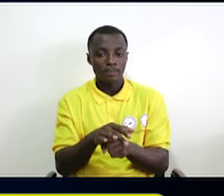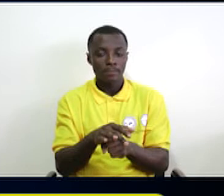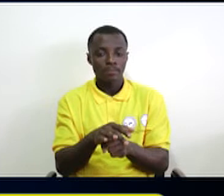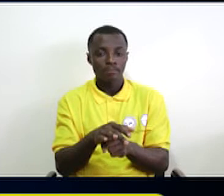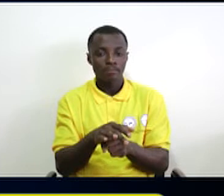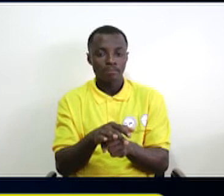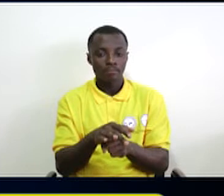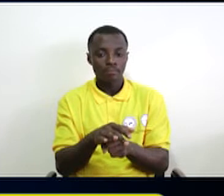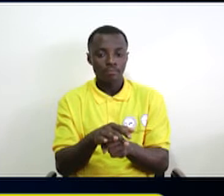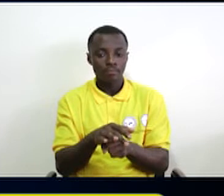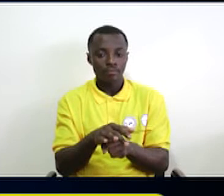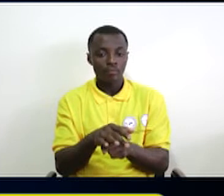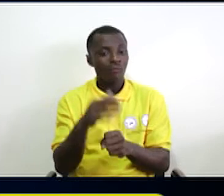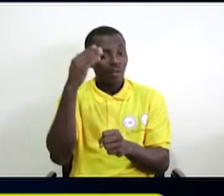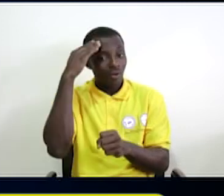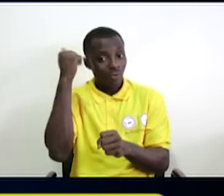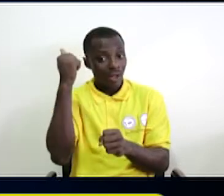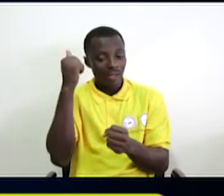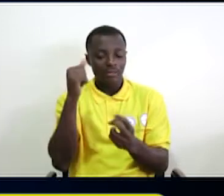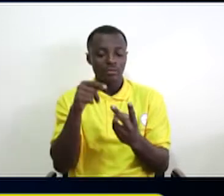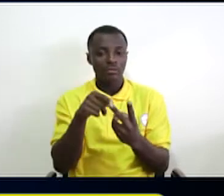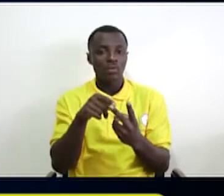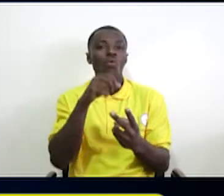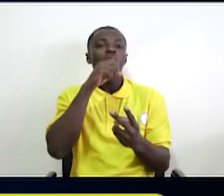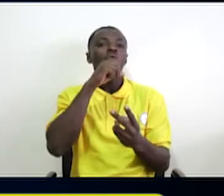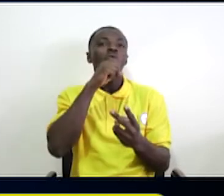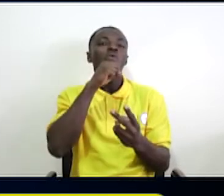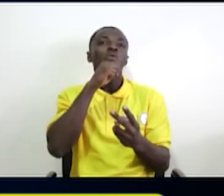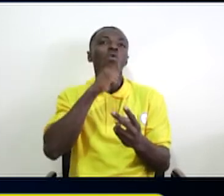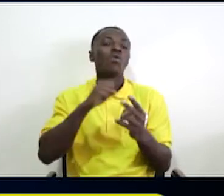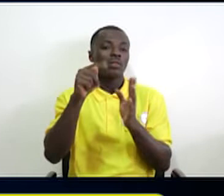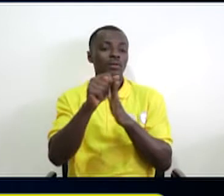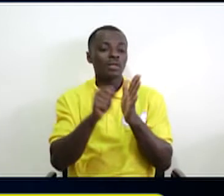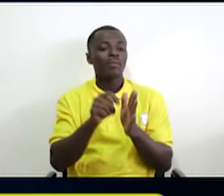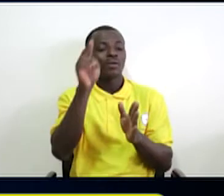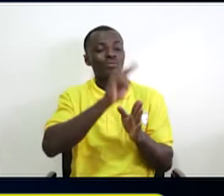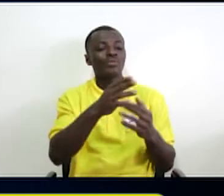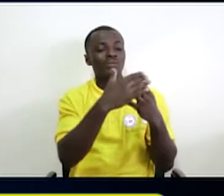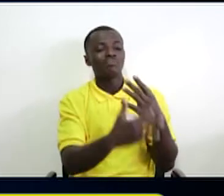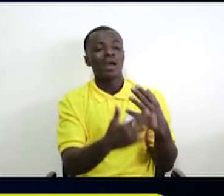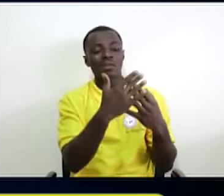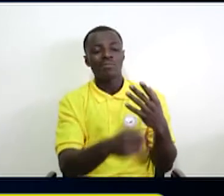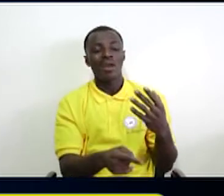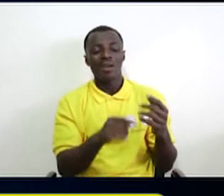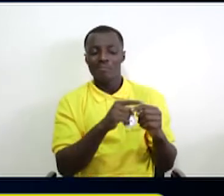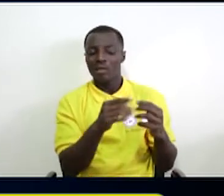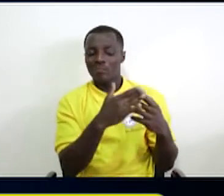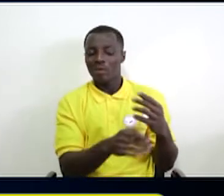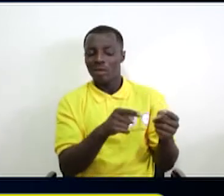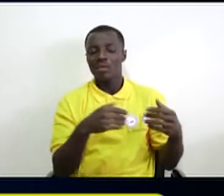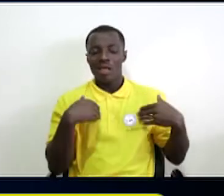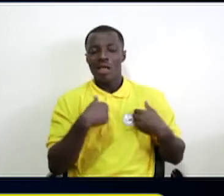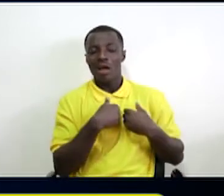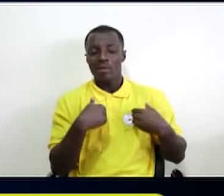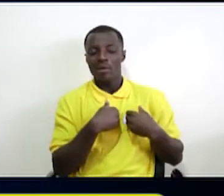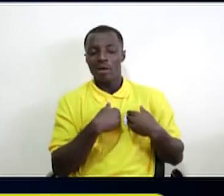Because the old one was also sealed with blood. So with that blood, you cannot have this kind of covenant. So by